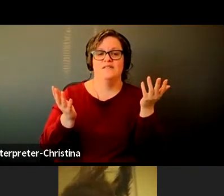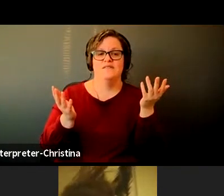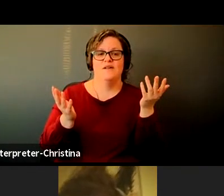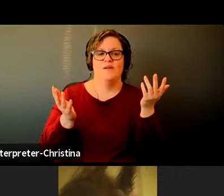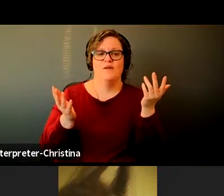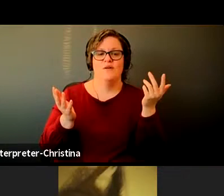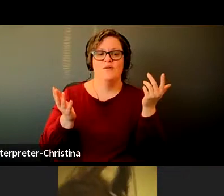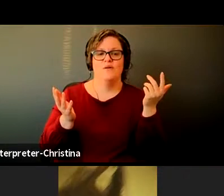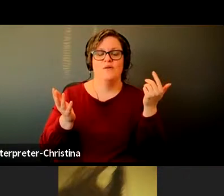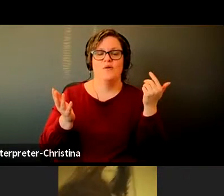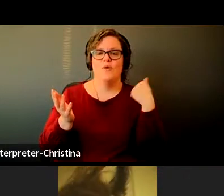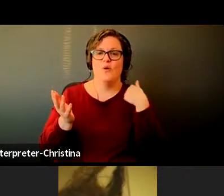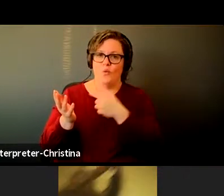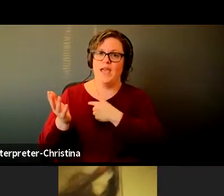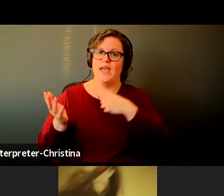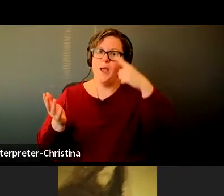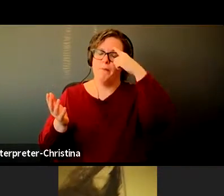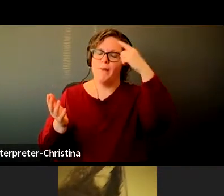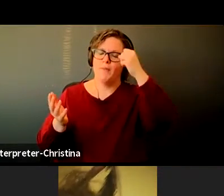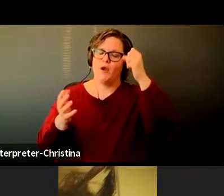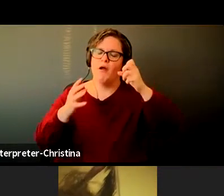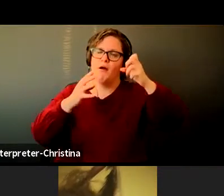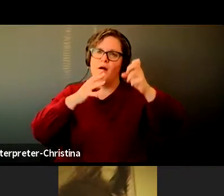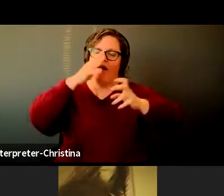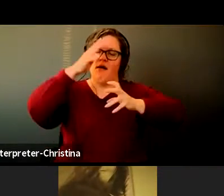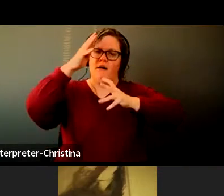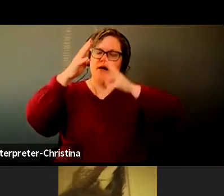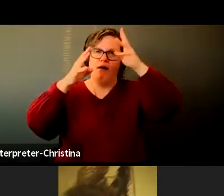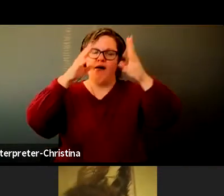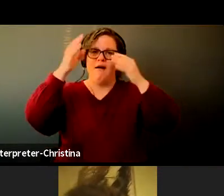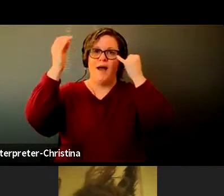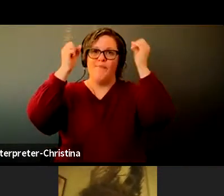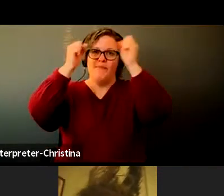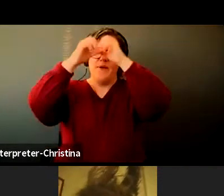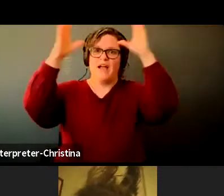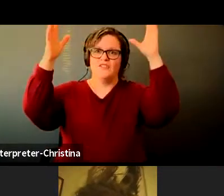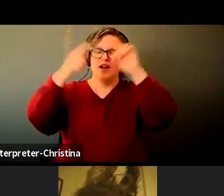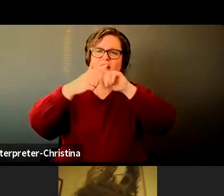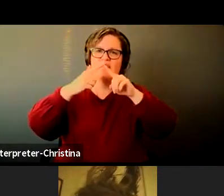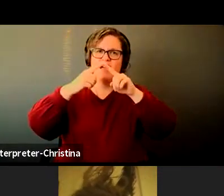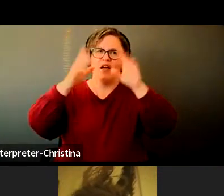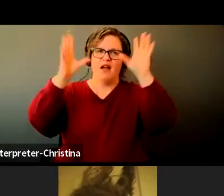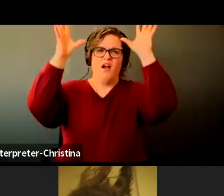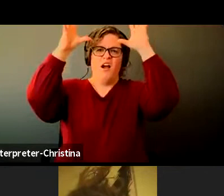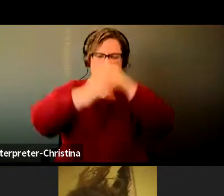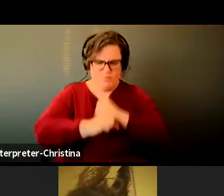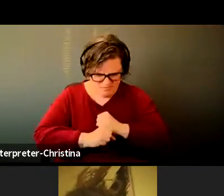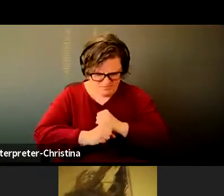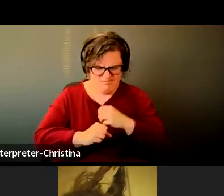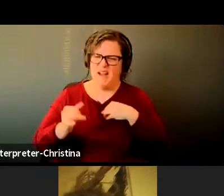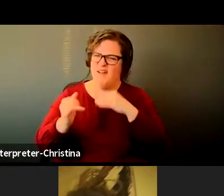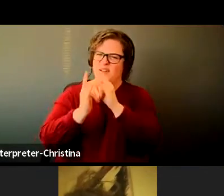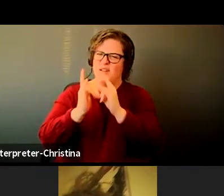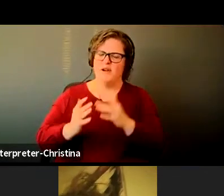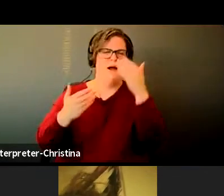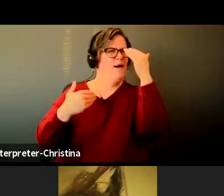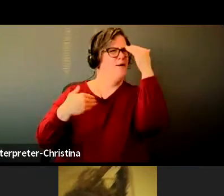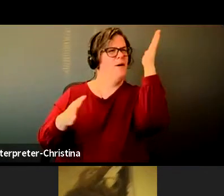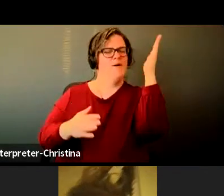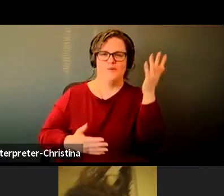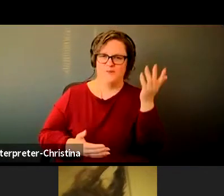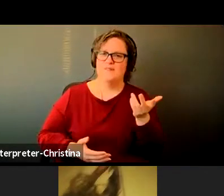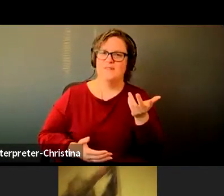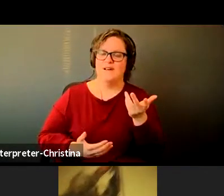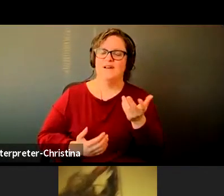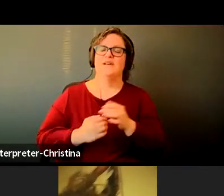person that I'm kind of imagining based on a story. And I guess I was really interested in this way that